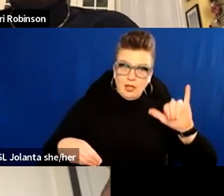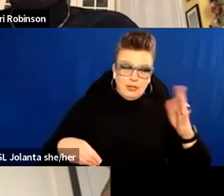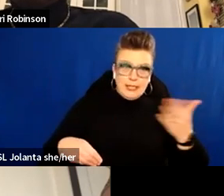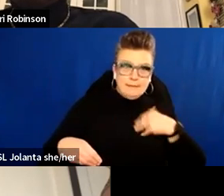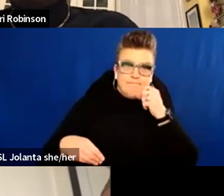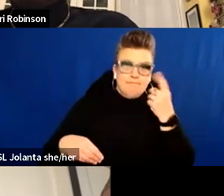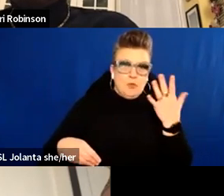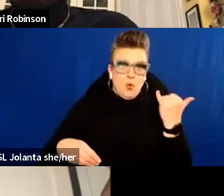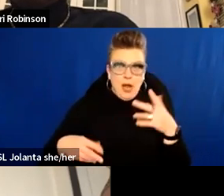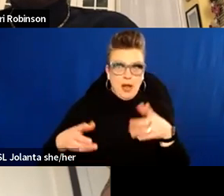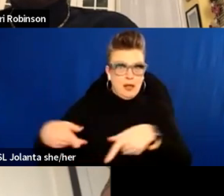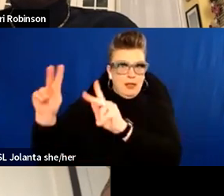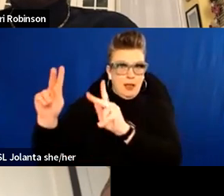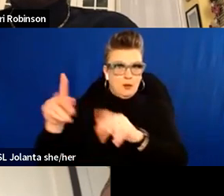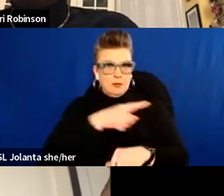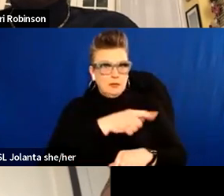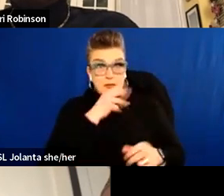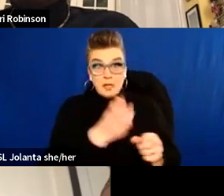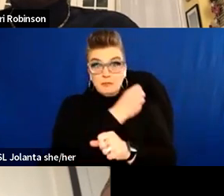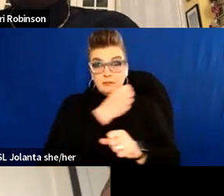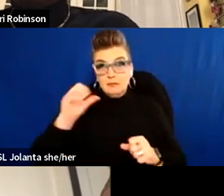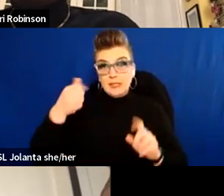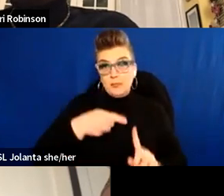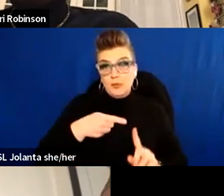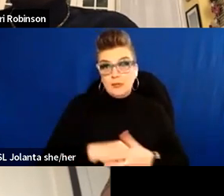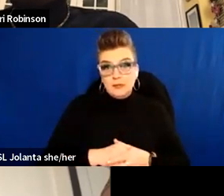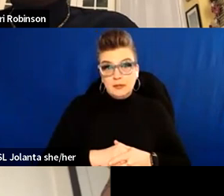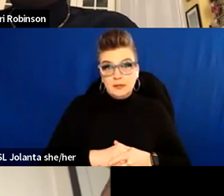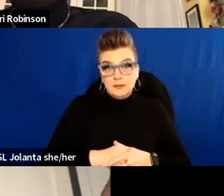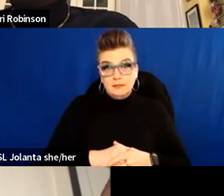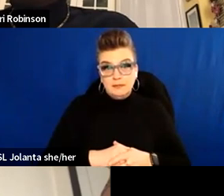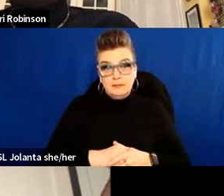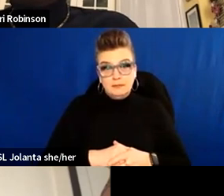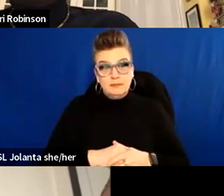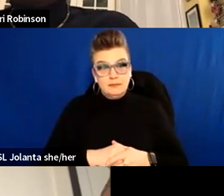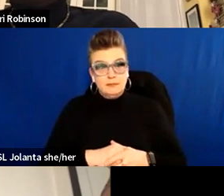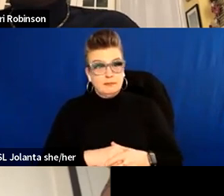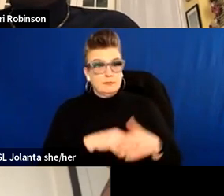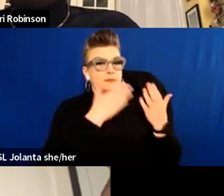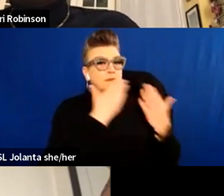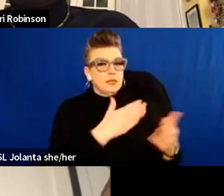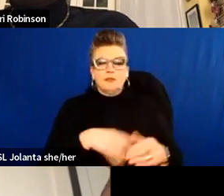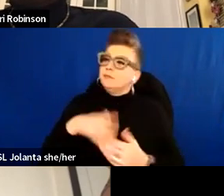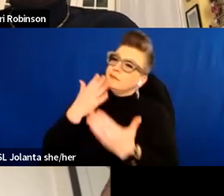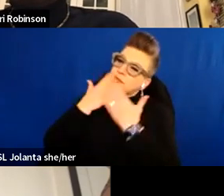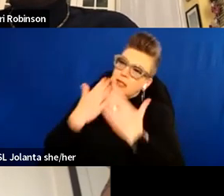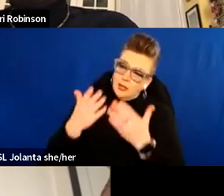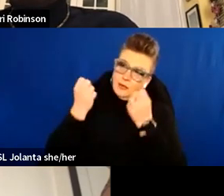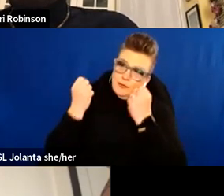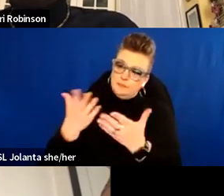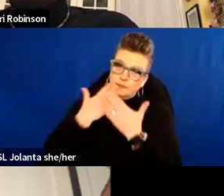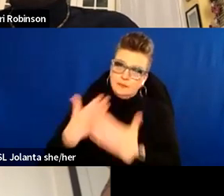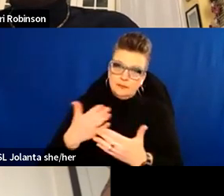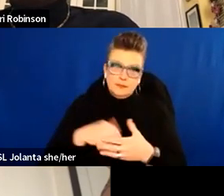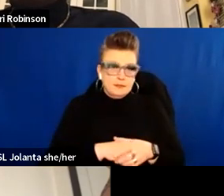wu why they did not get the ten points thank you mrs thank you gracias